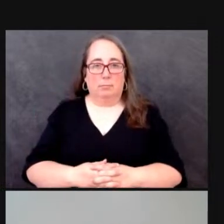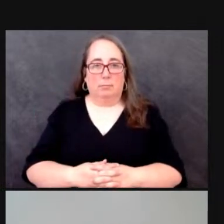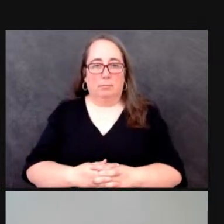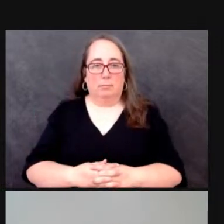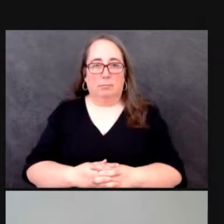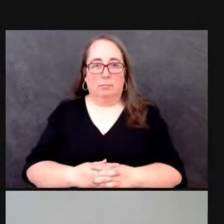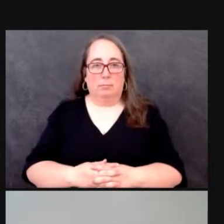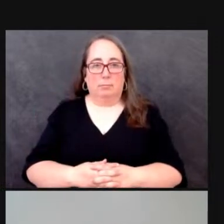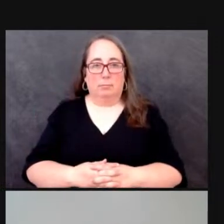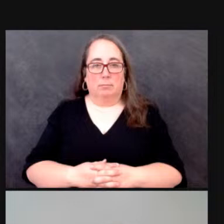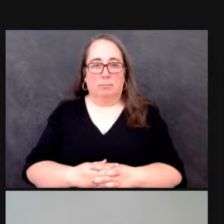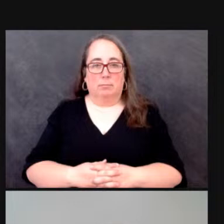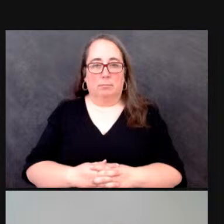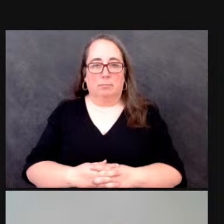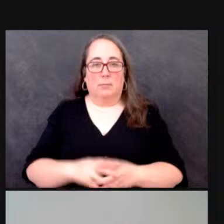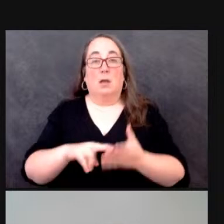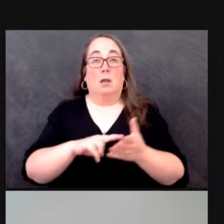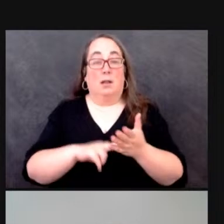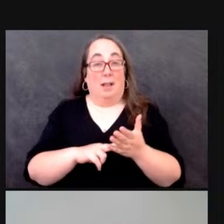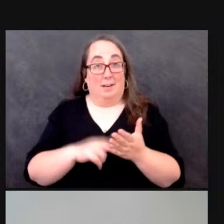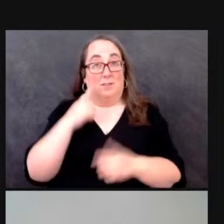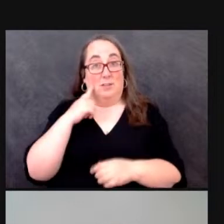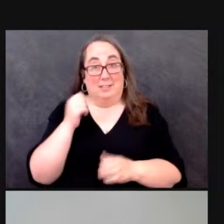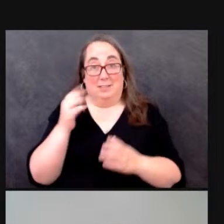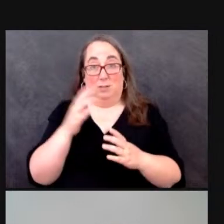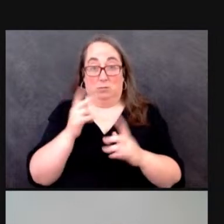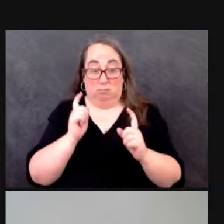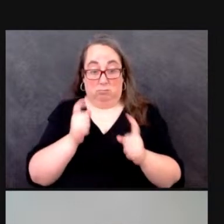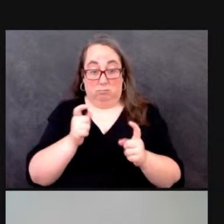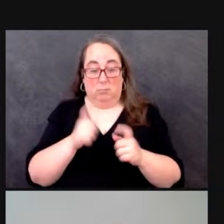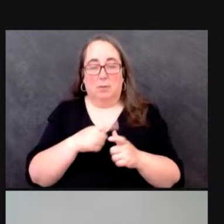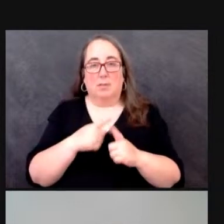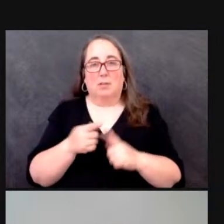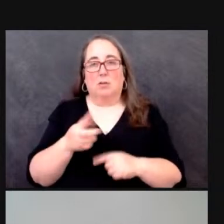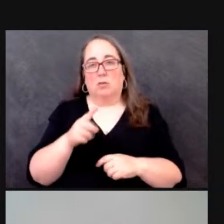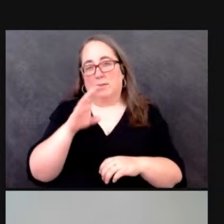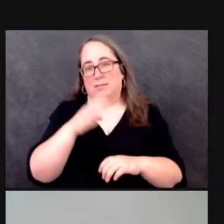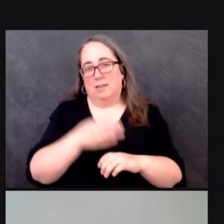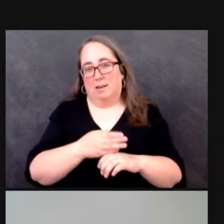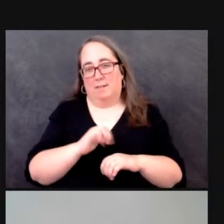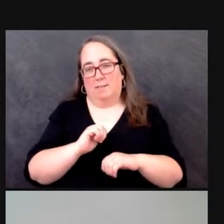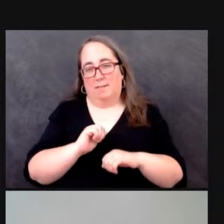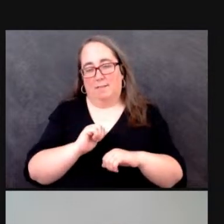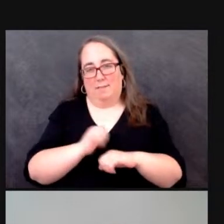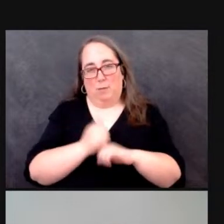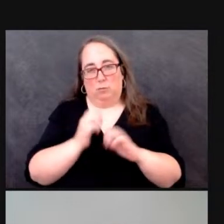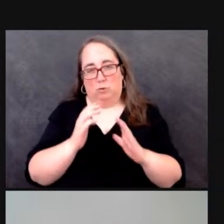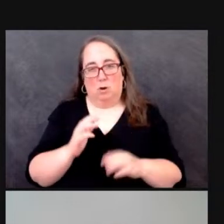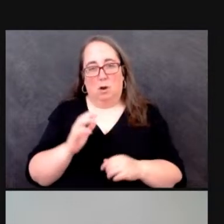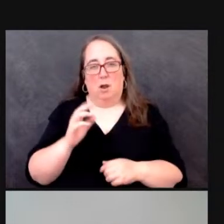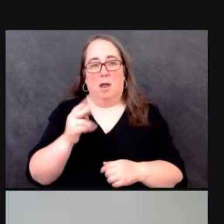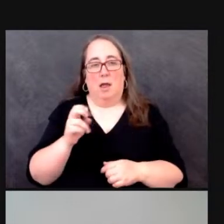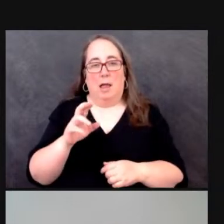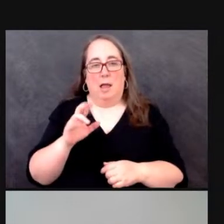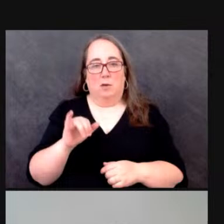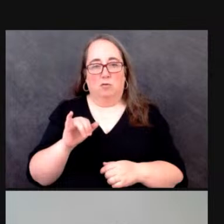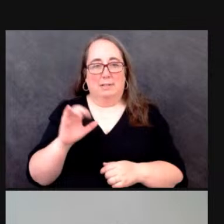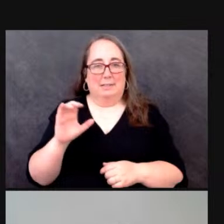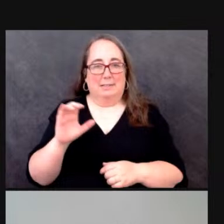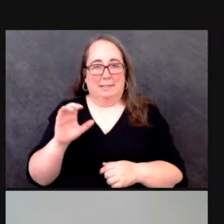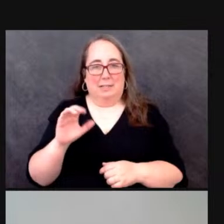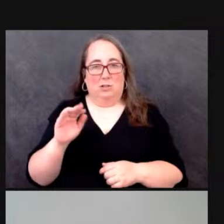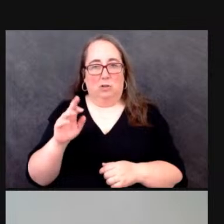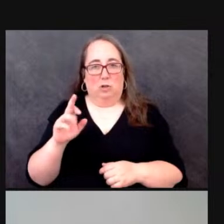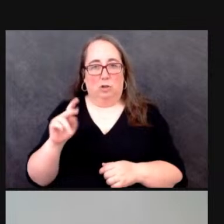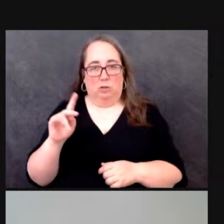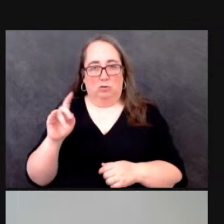When the contract for the silver service was awarded, the grandson of the founder, Henry C. Kirk Jr., was instructed by the president of the company,